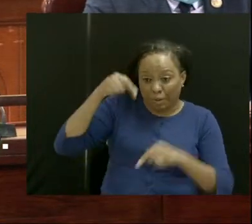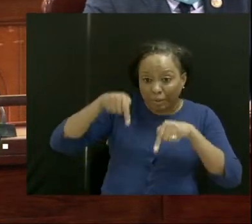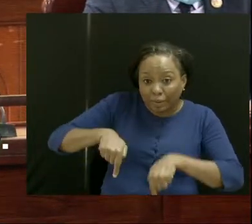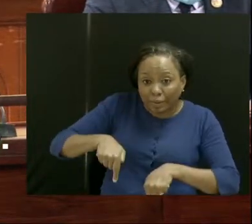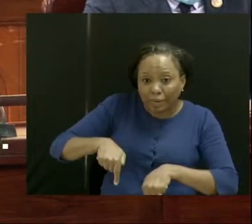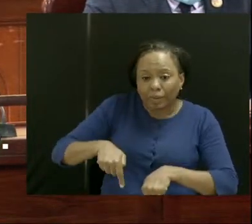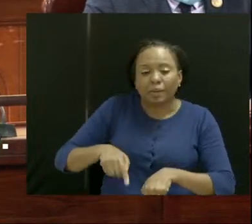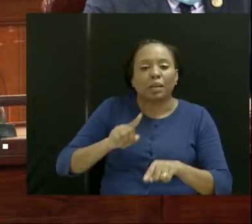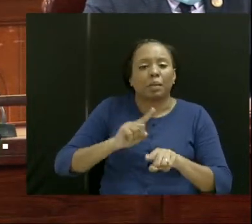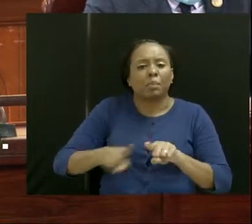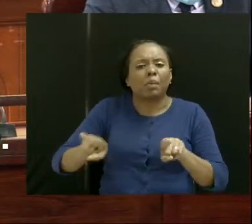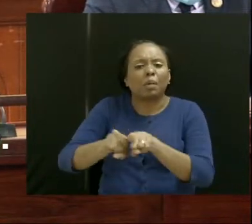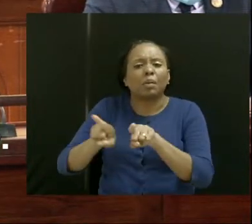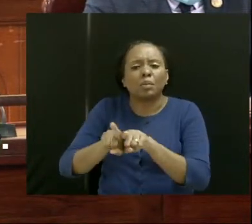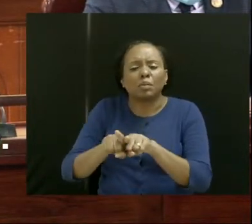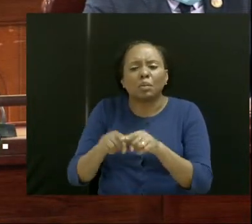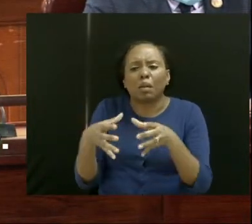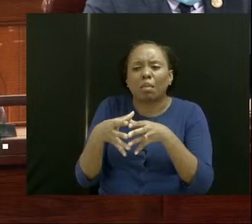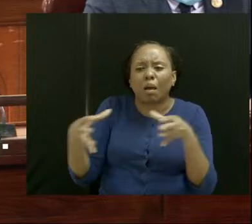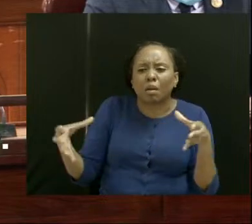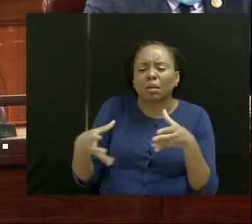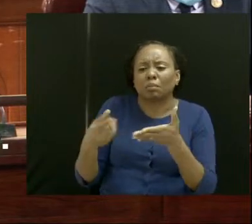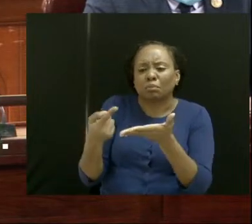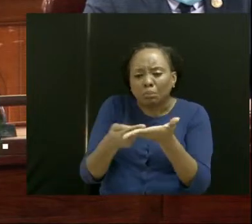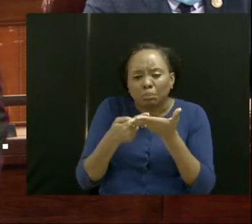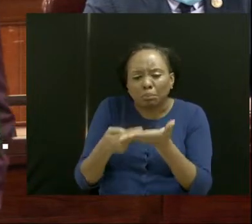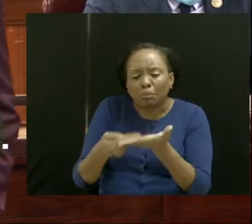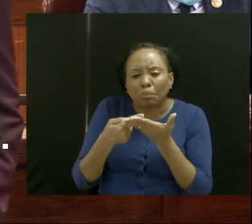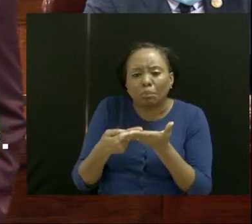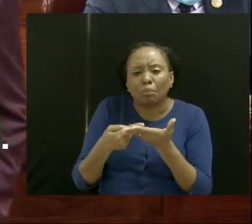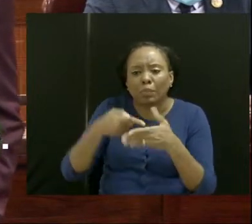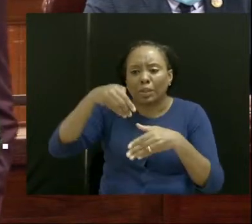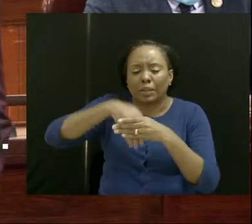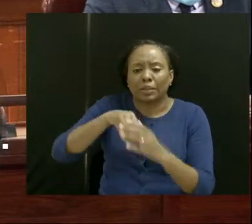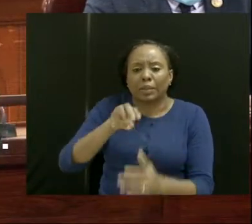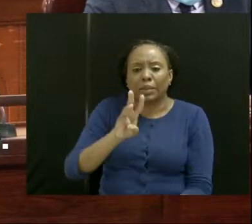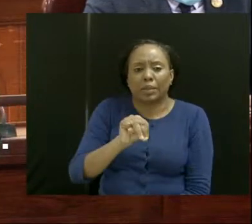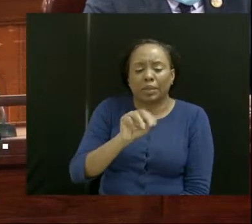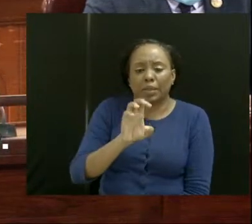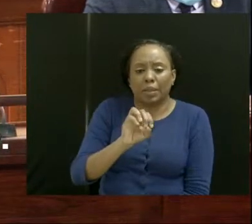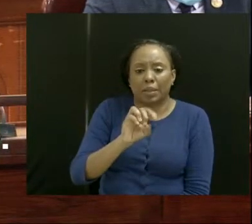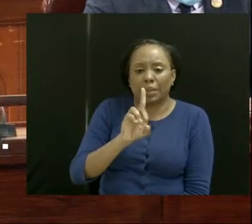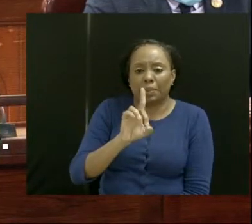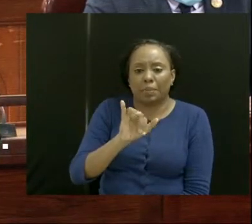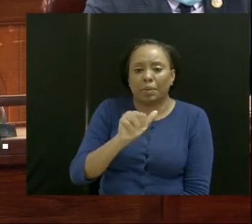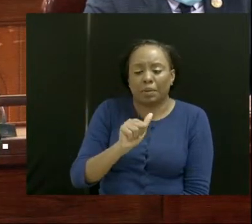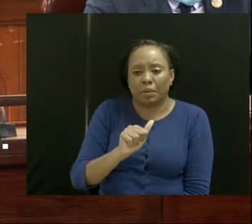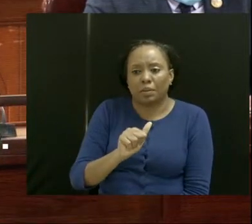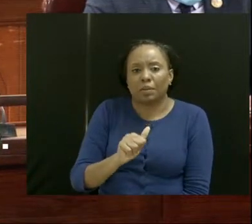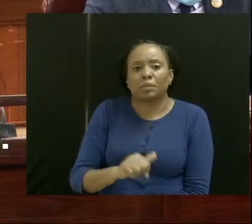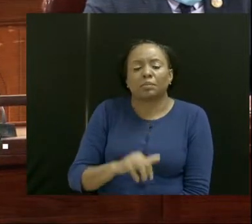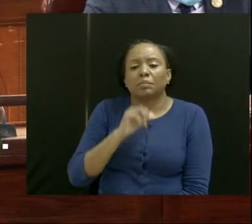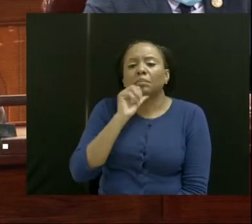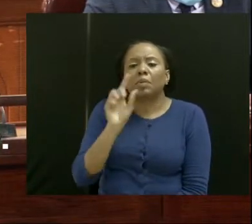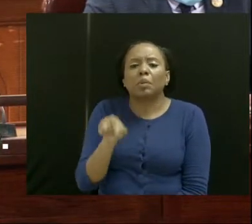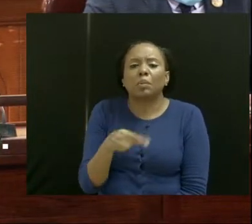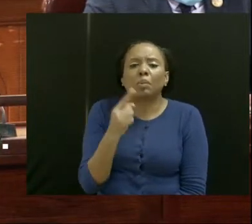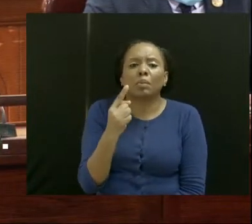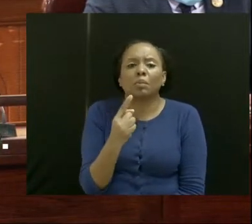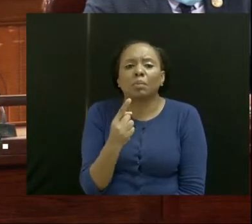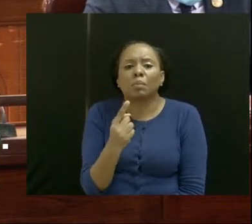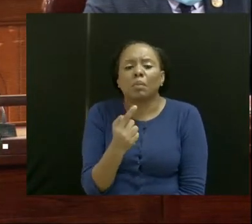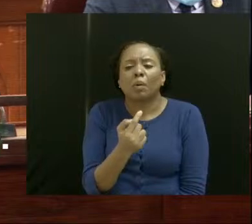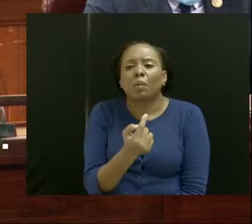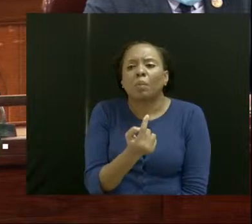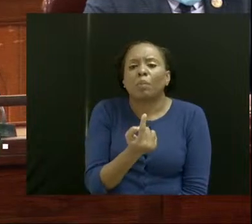resuscitating agriculture to move us beyond the point of being a one-pillar economy.